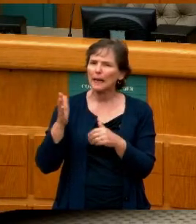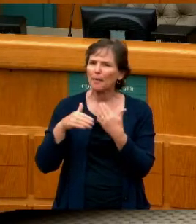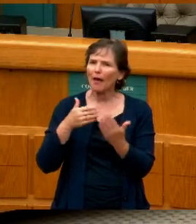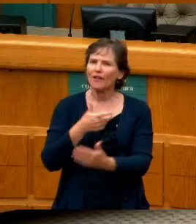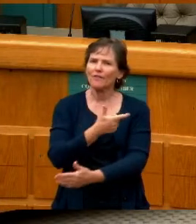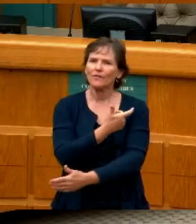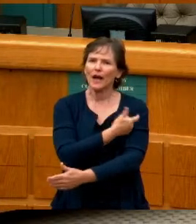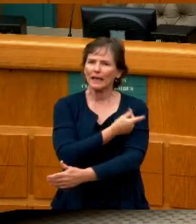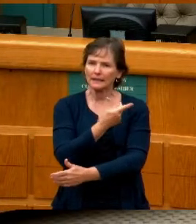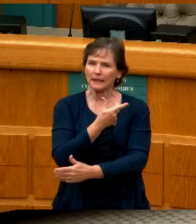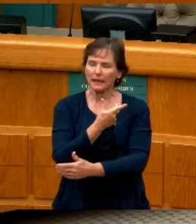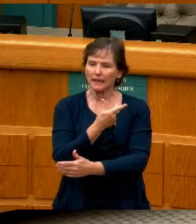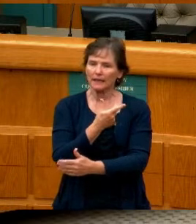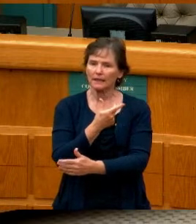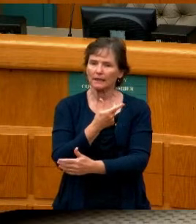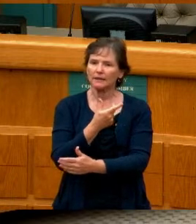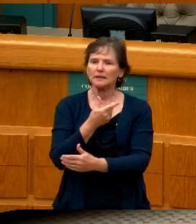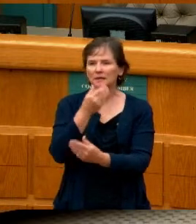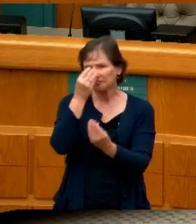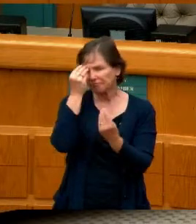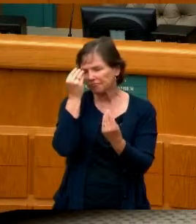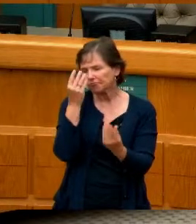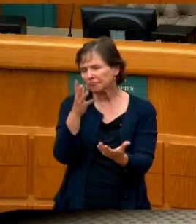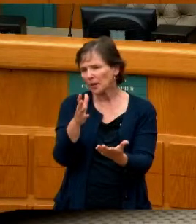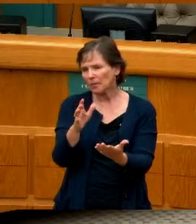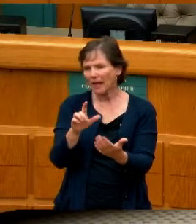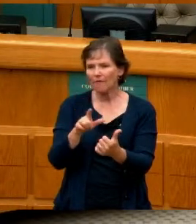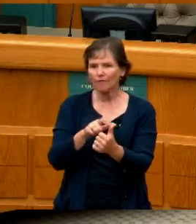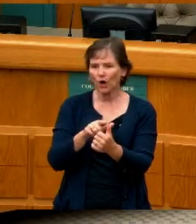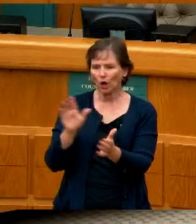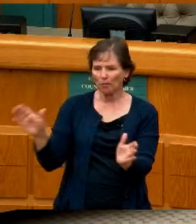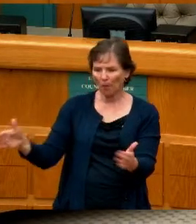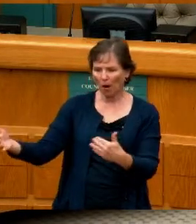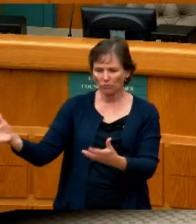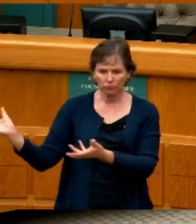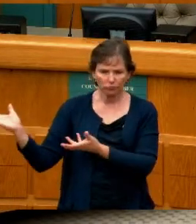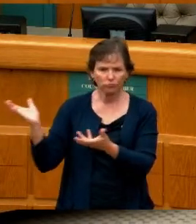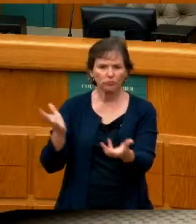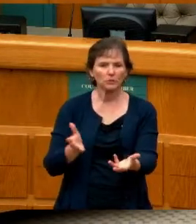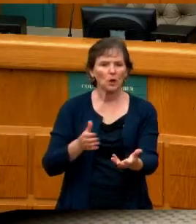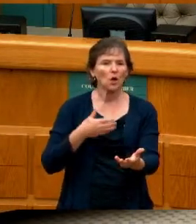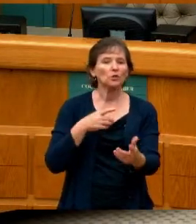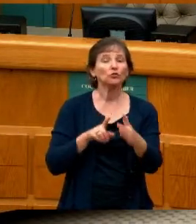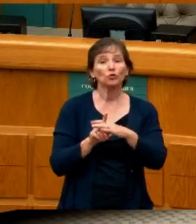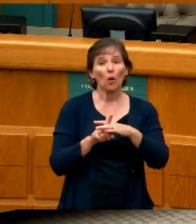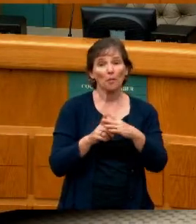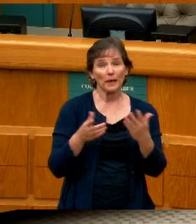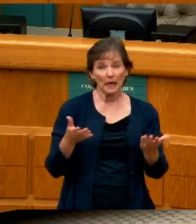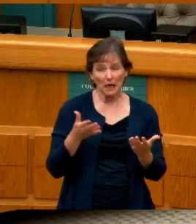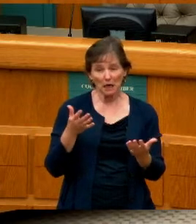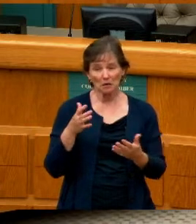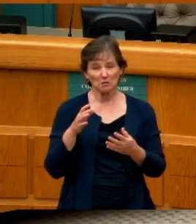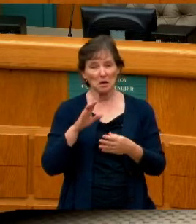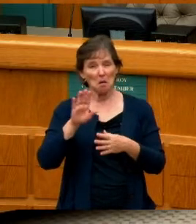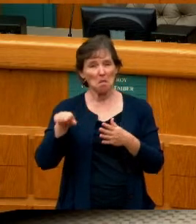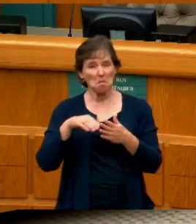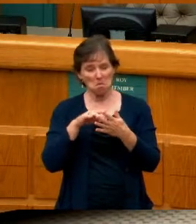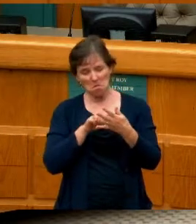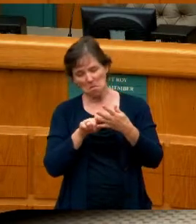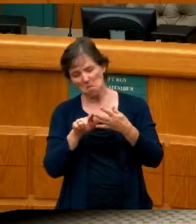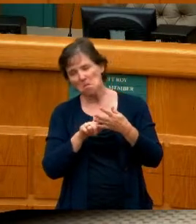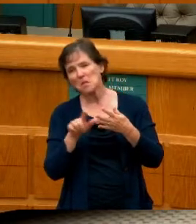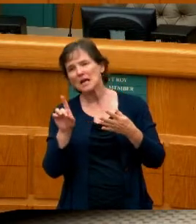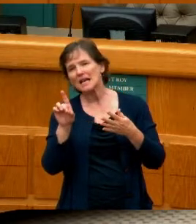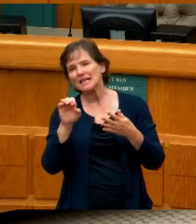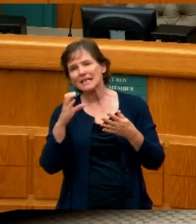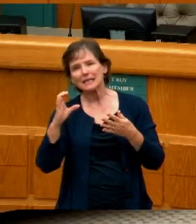The latest information on the COVID-19 vaccine indicates that the first distribution of COVID-19 vaccine may